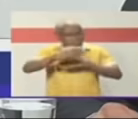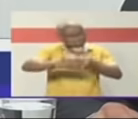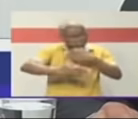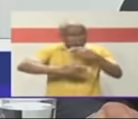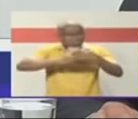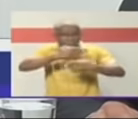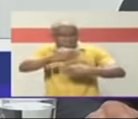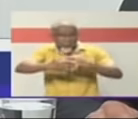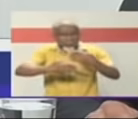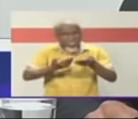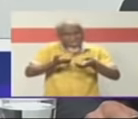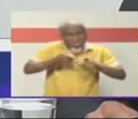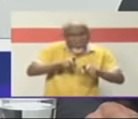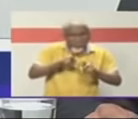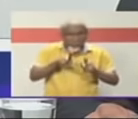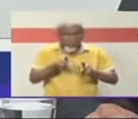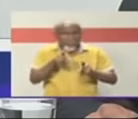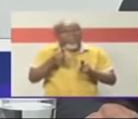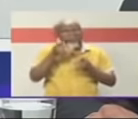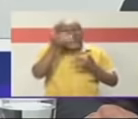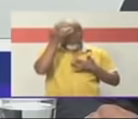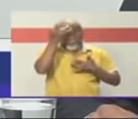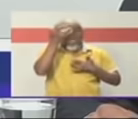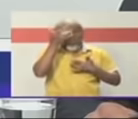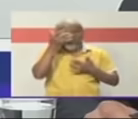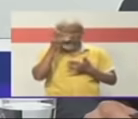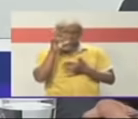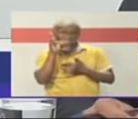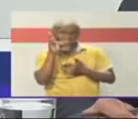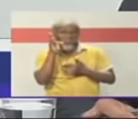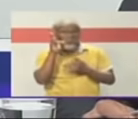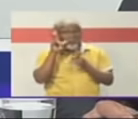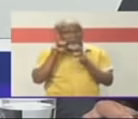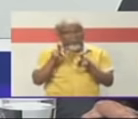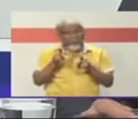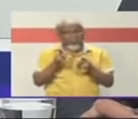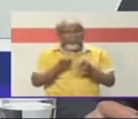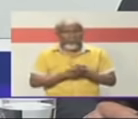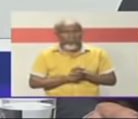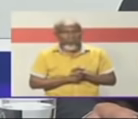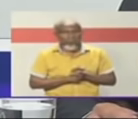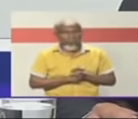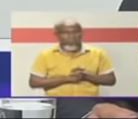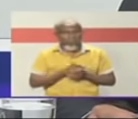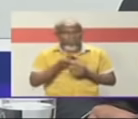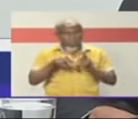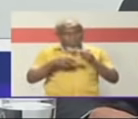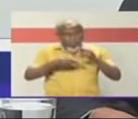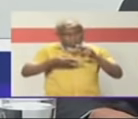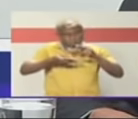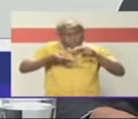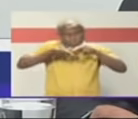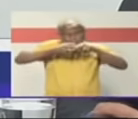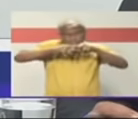3 cases. No one paid attention. It started to go up to 6,